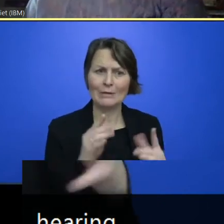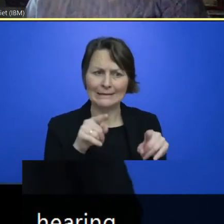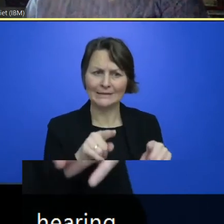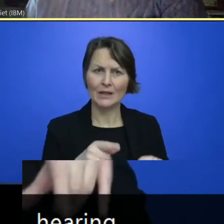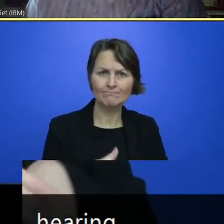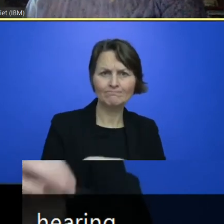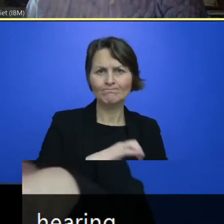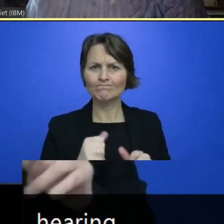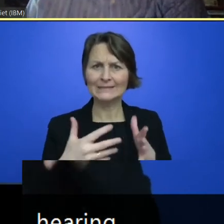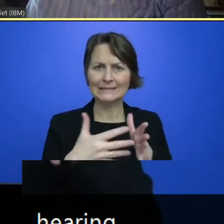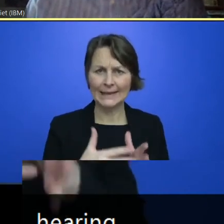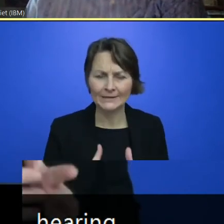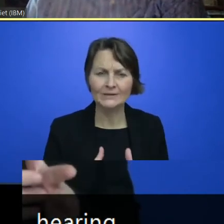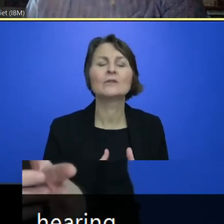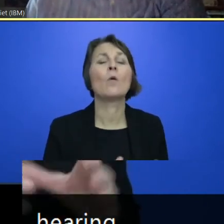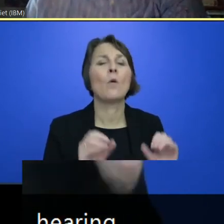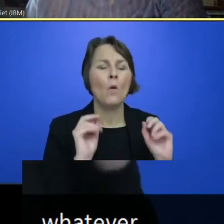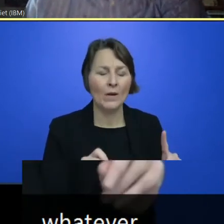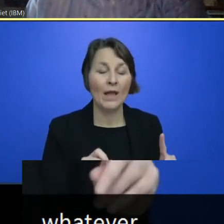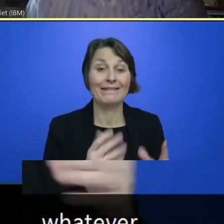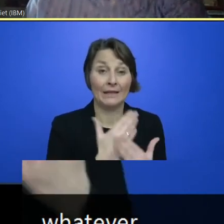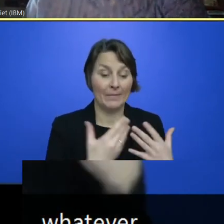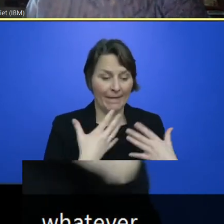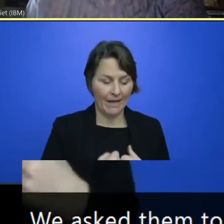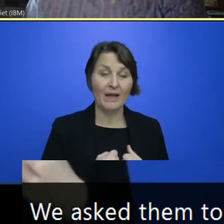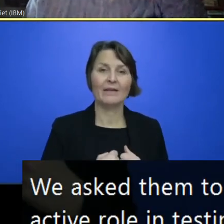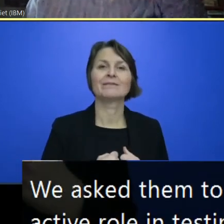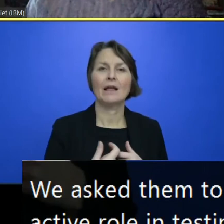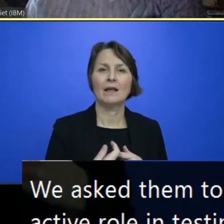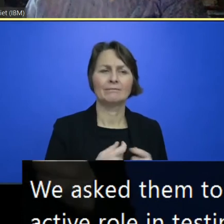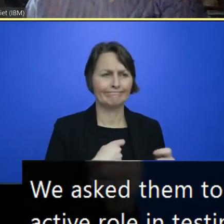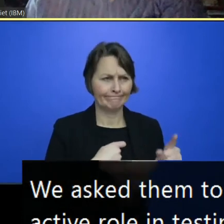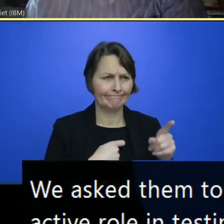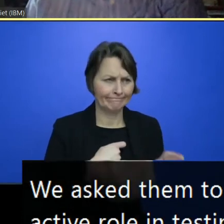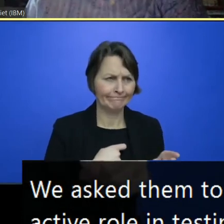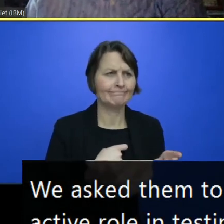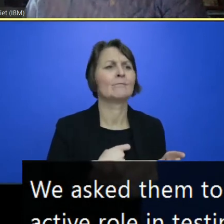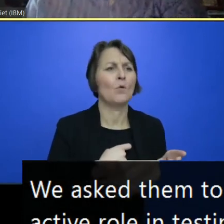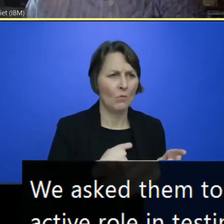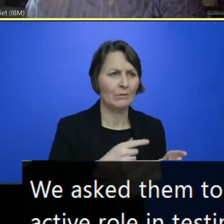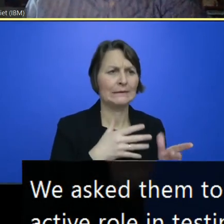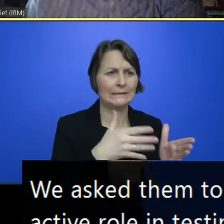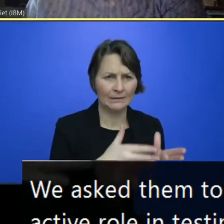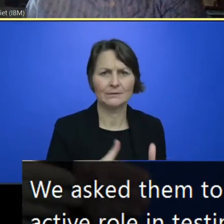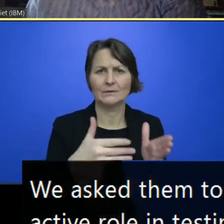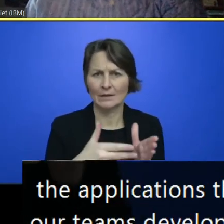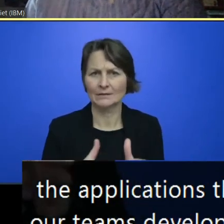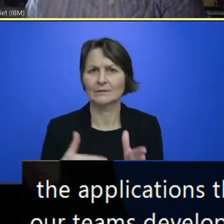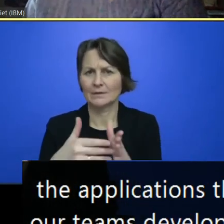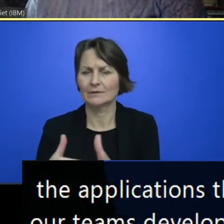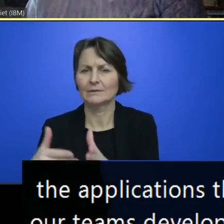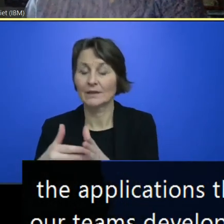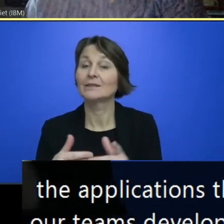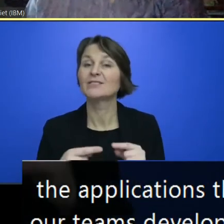the applications that our team developed, that we also acquire and deploy internally, because